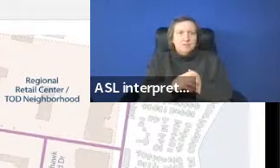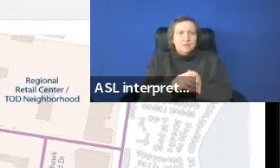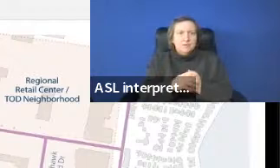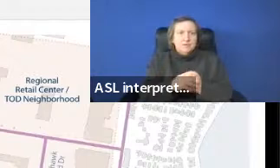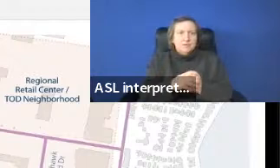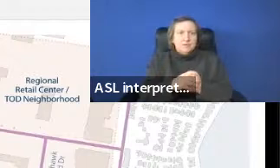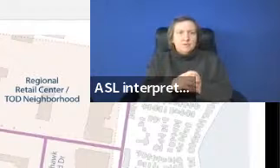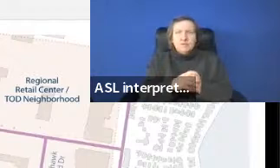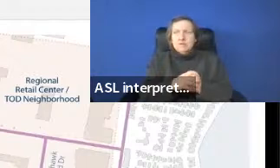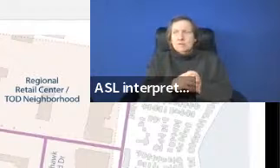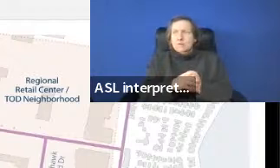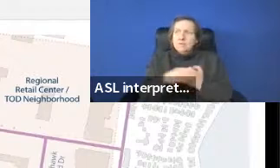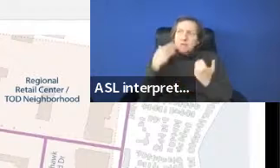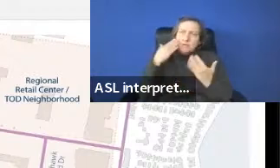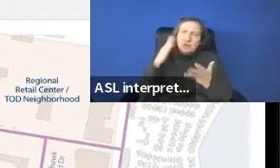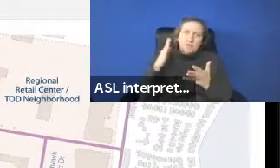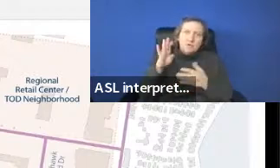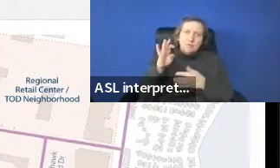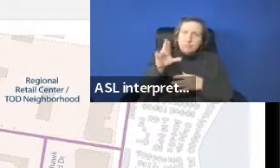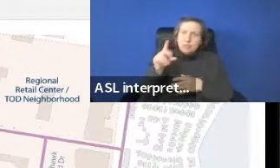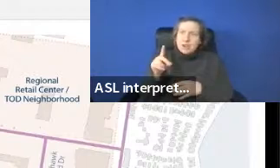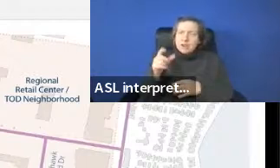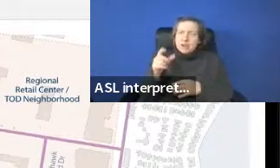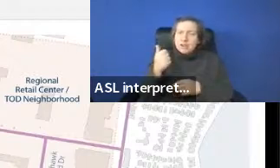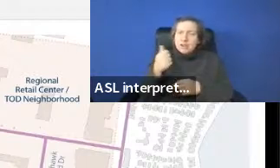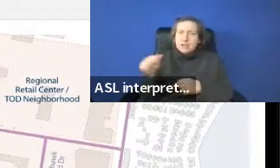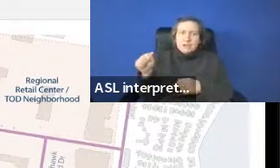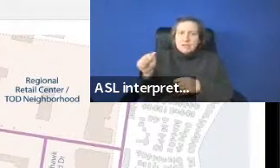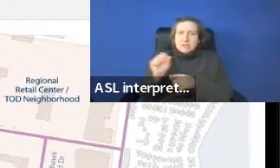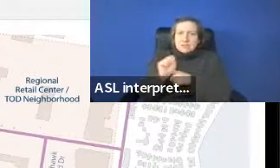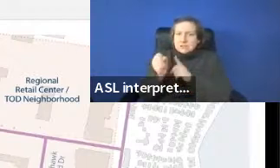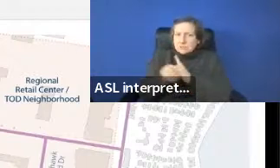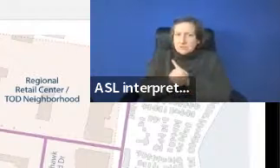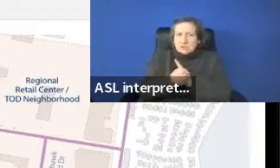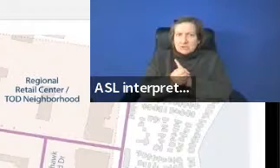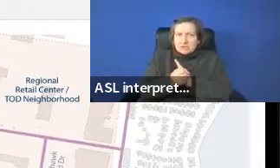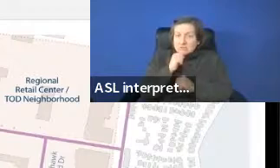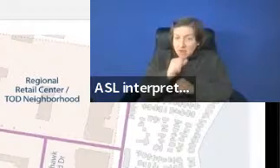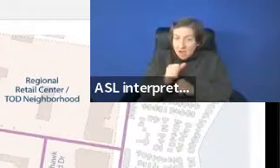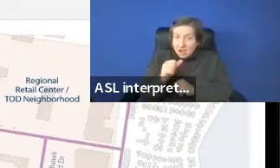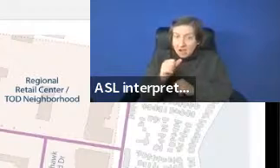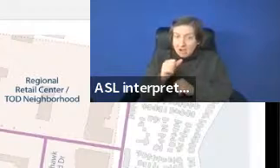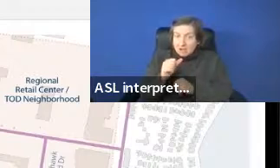And I don't know, Brad, is there any condition where that's not the case?